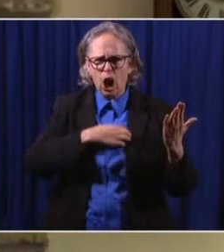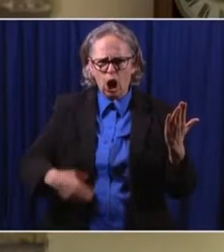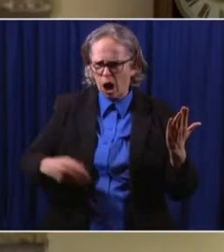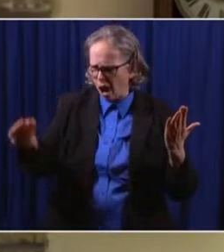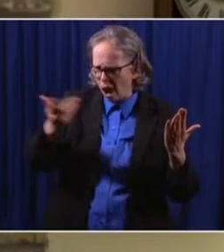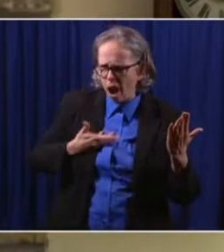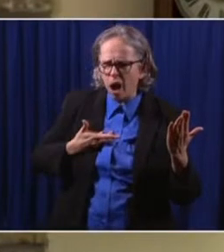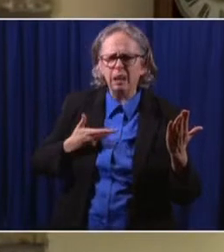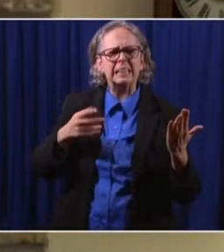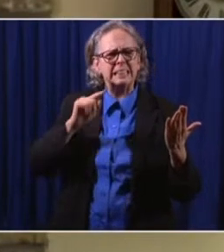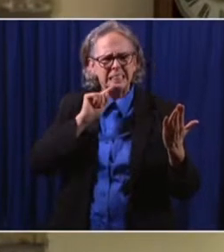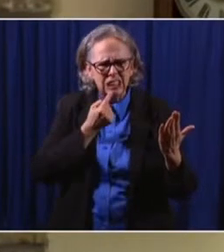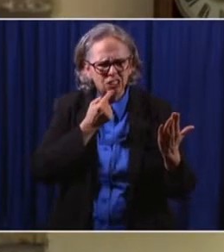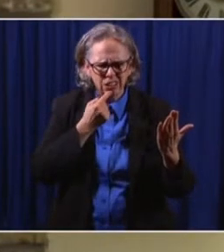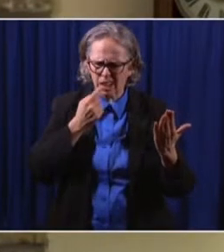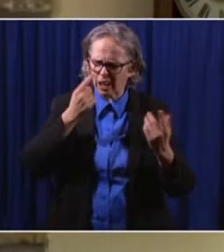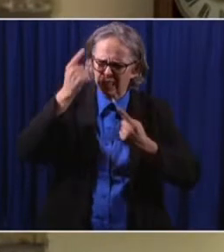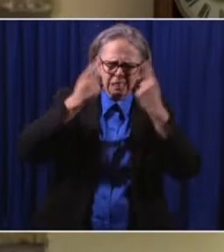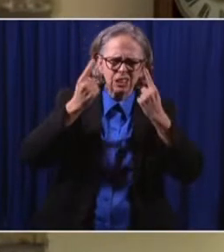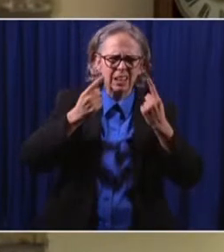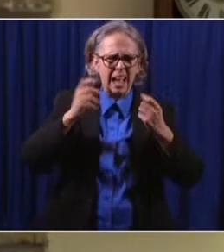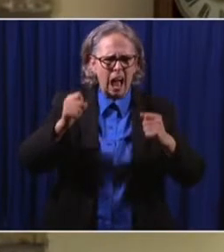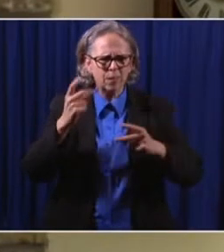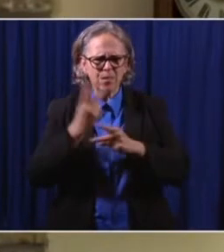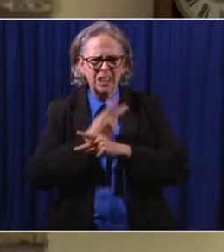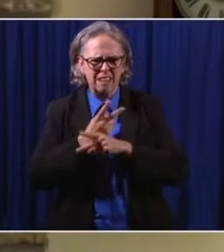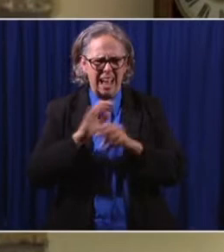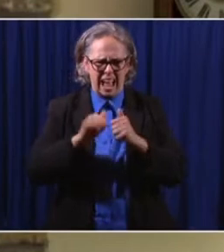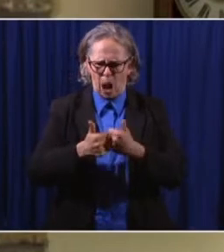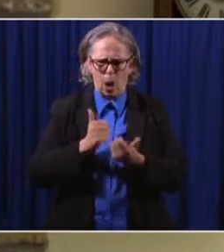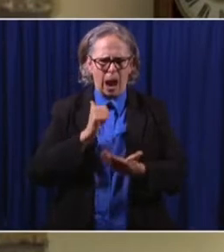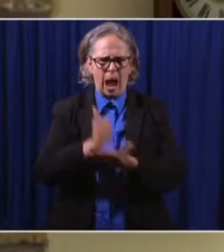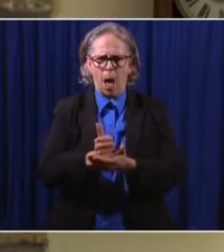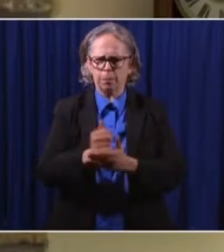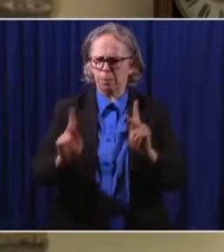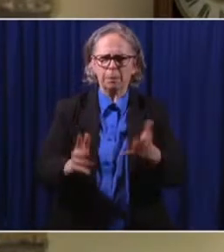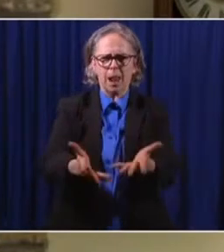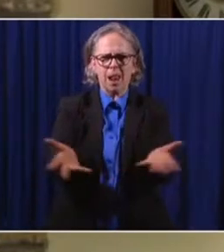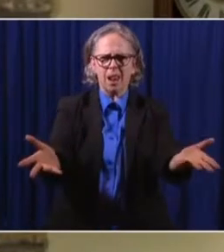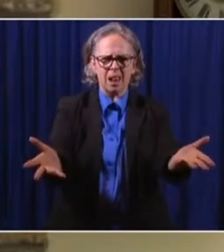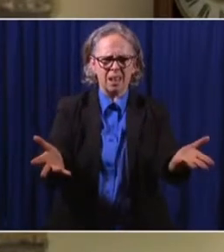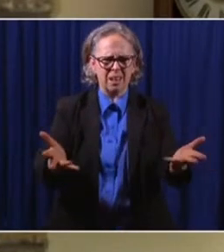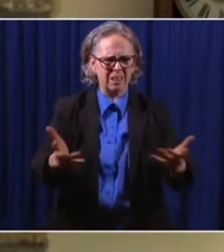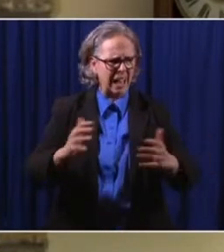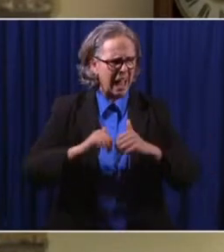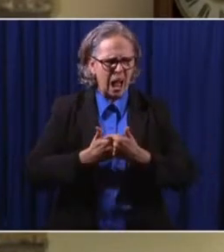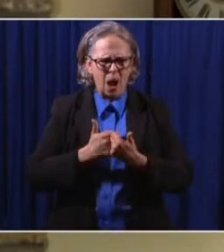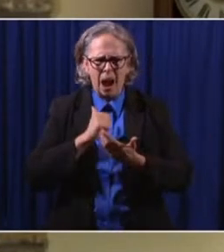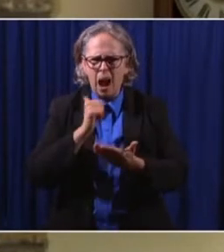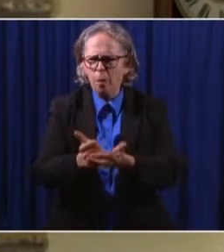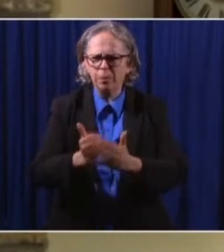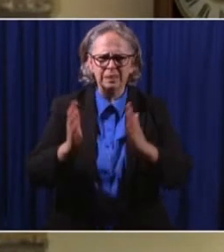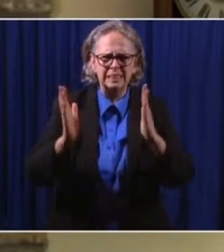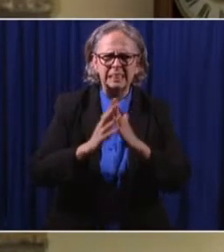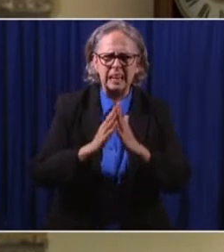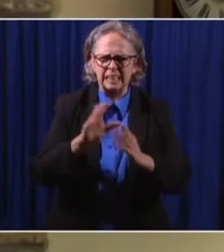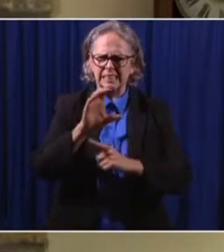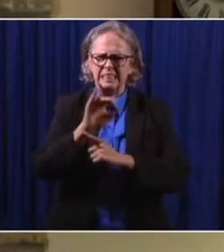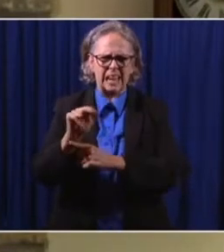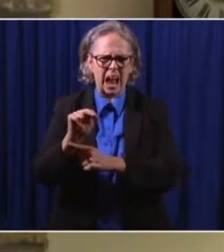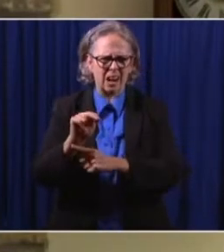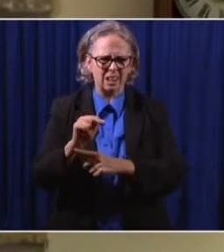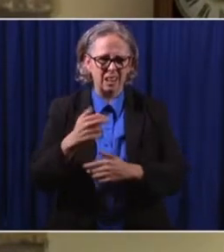we're trying to see, if is there a way that we can do that. The preliminary Conversation I had with our lawyer today